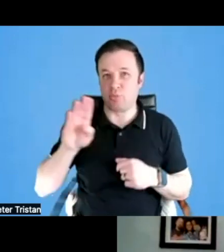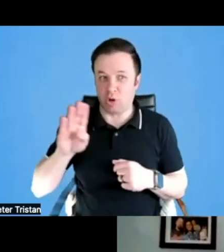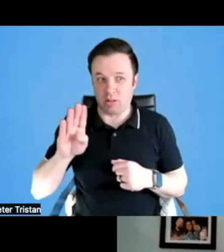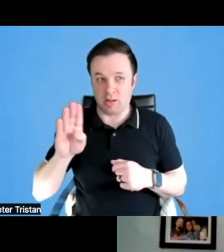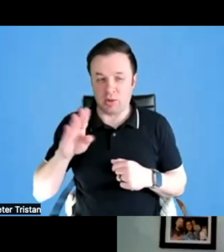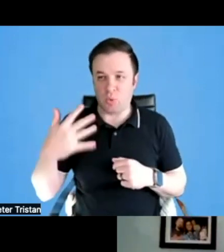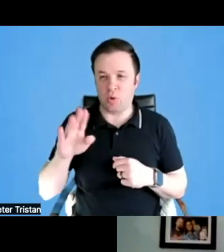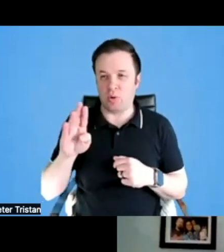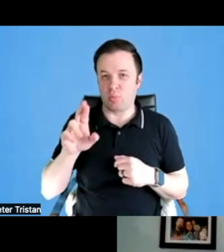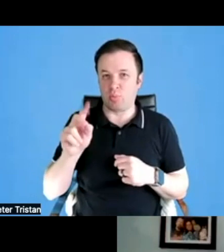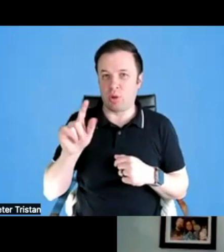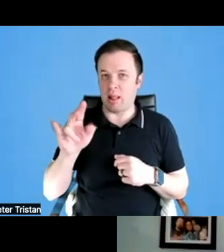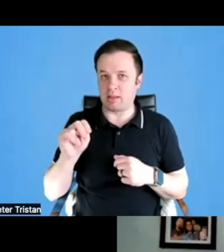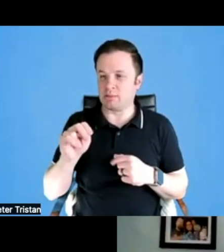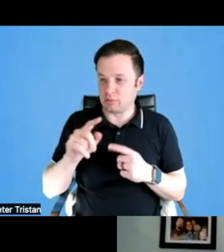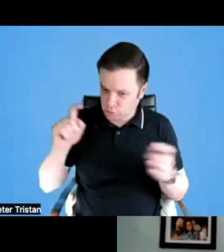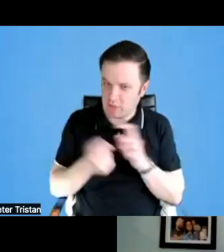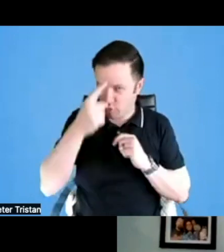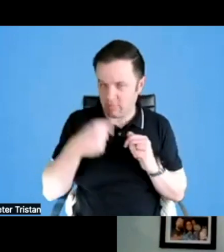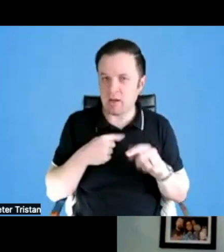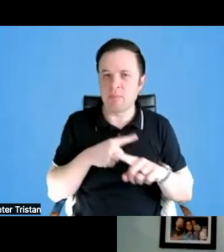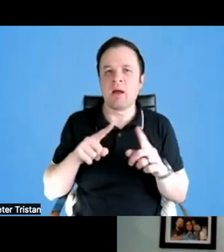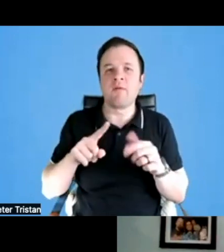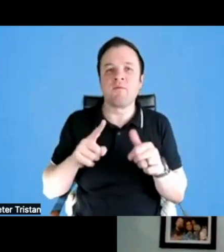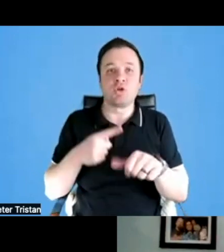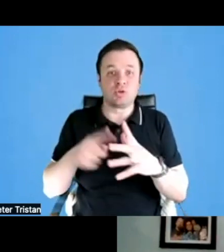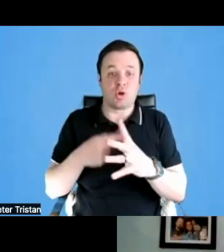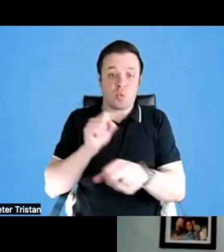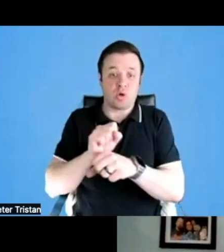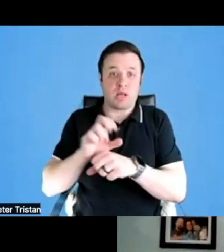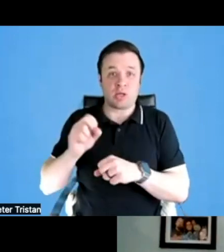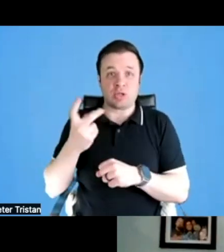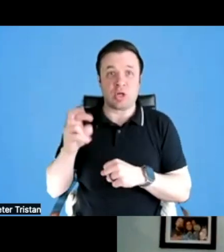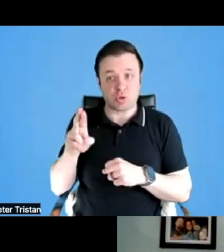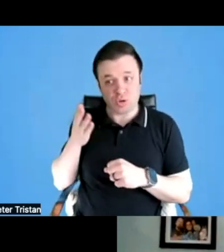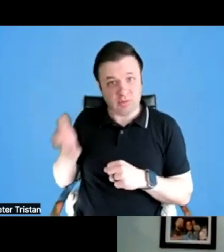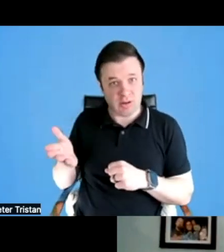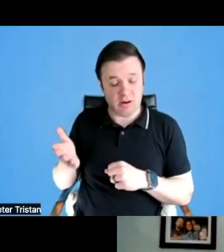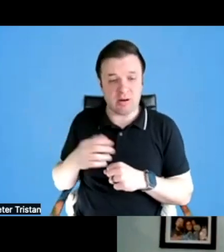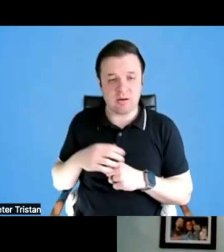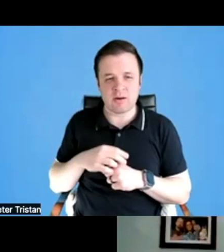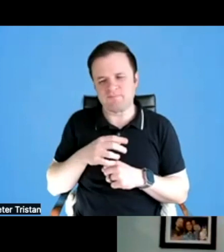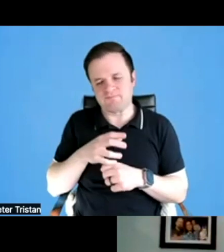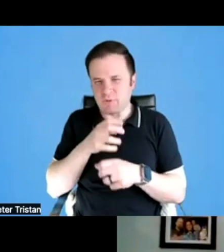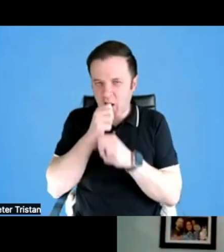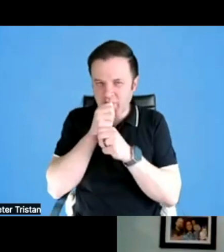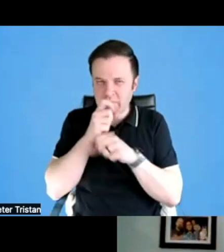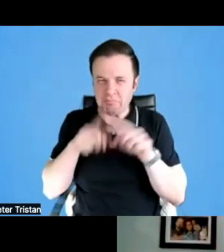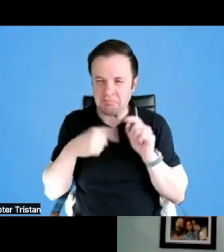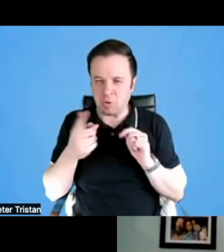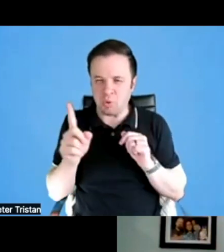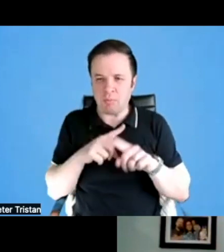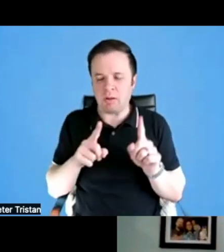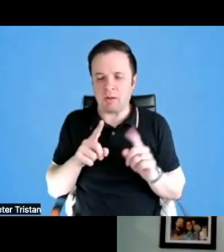change. And when I first started working at one of our shelters, which were confidential locations, we had law enforcement